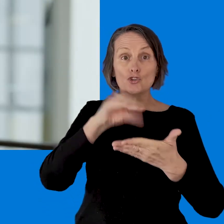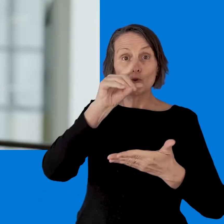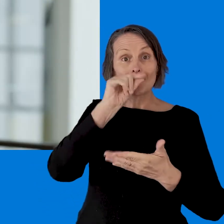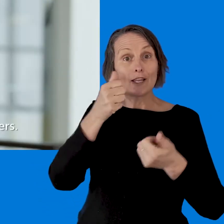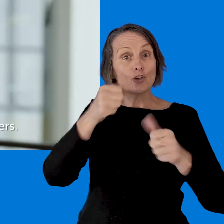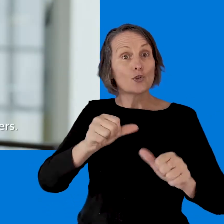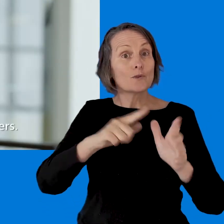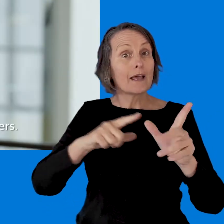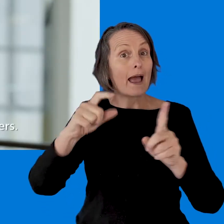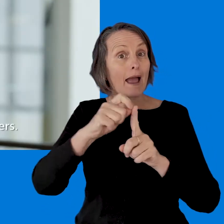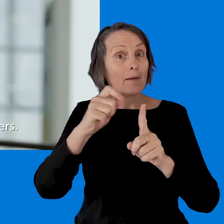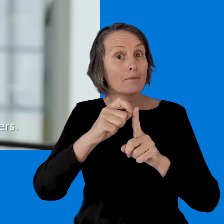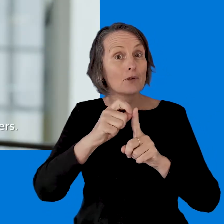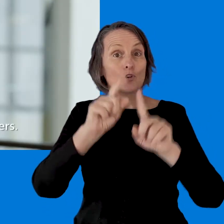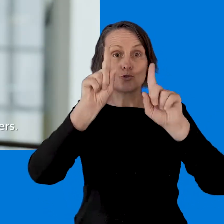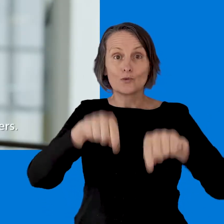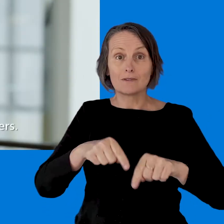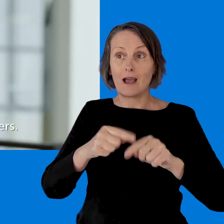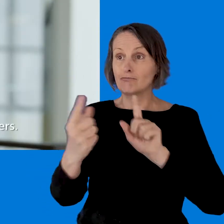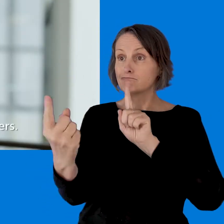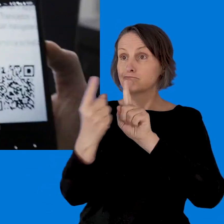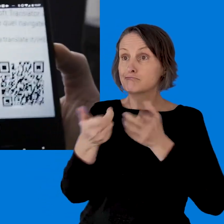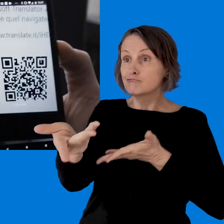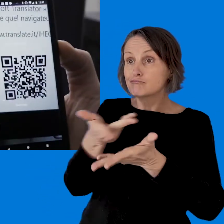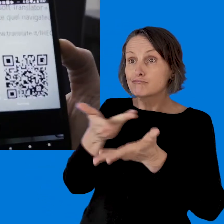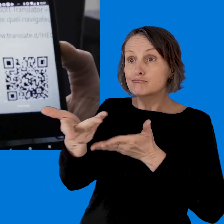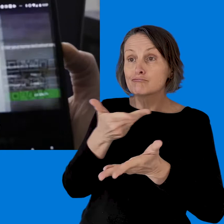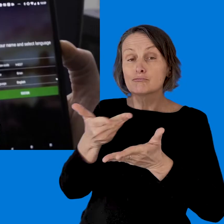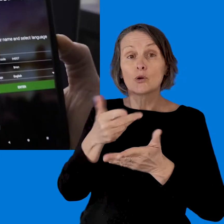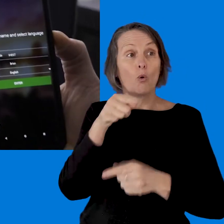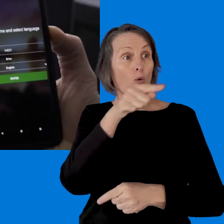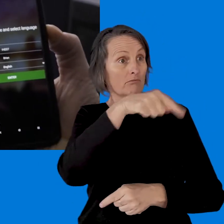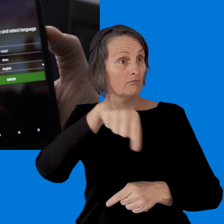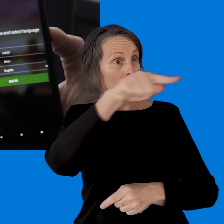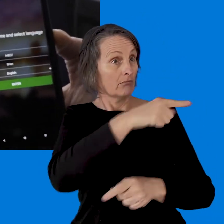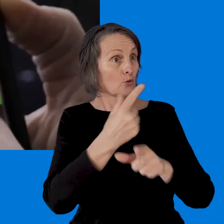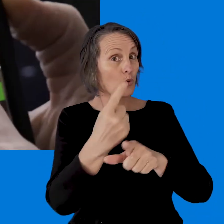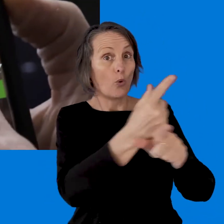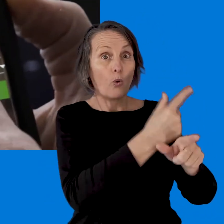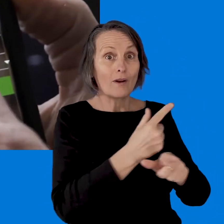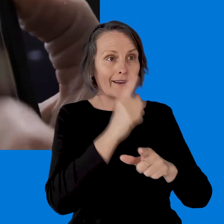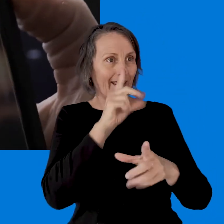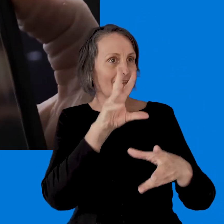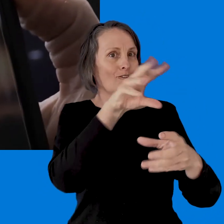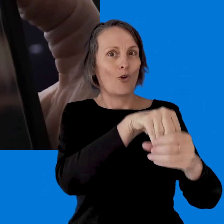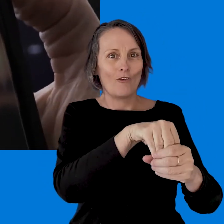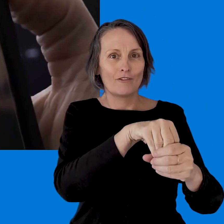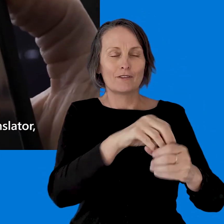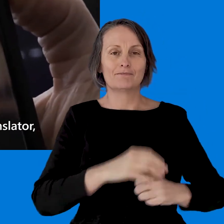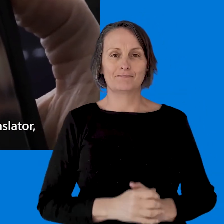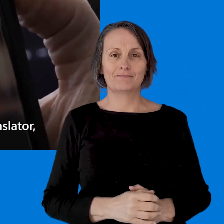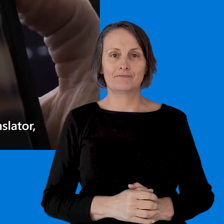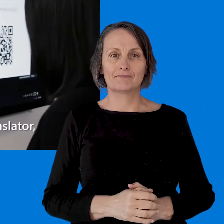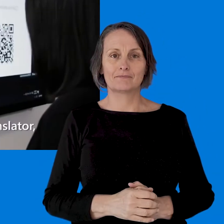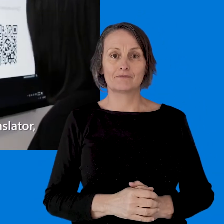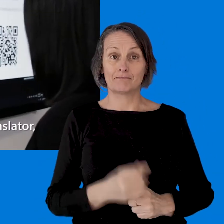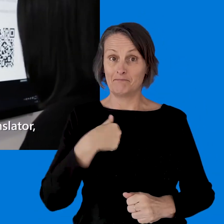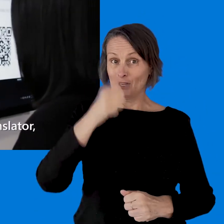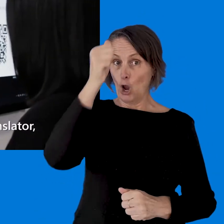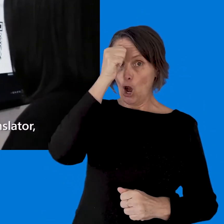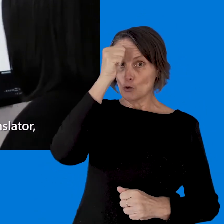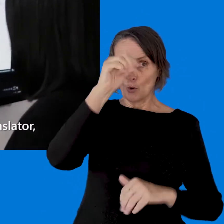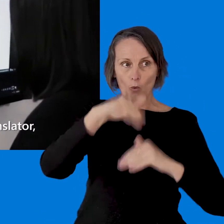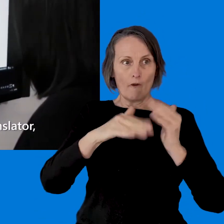can use the app to initiate a conversation with others, or they can join a conversation that's already taking place. Once I